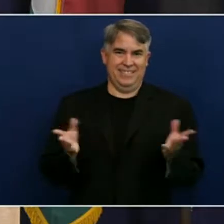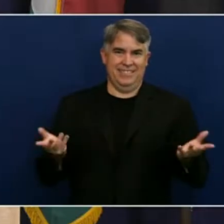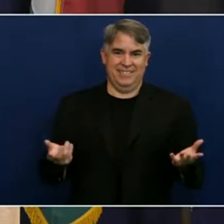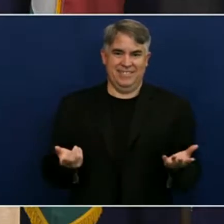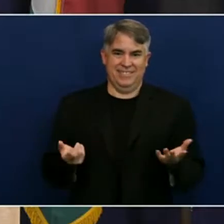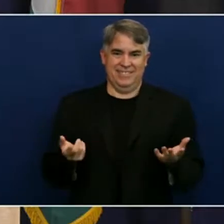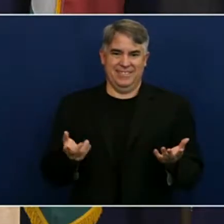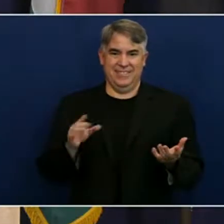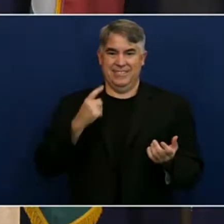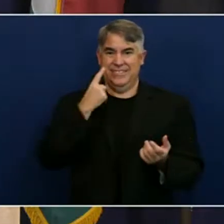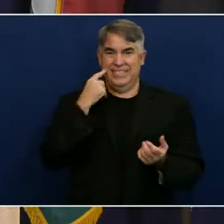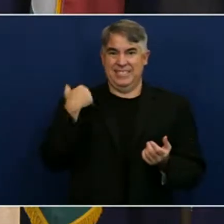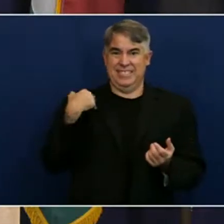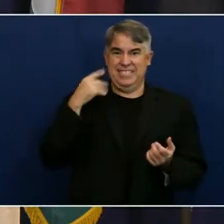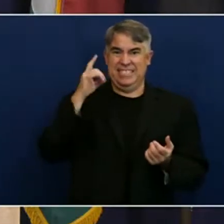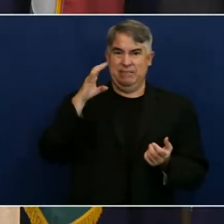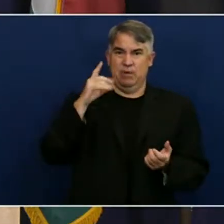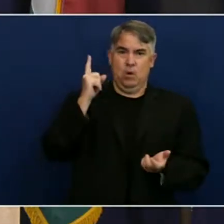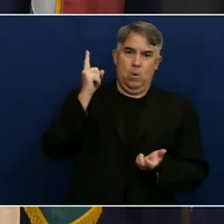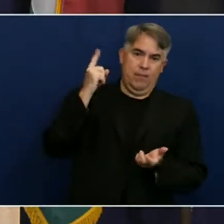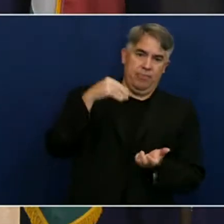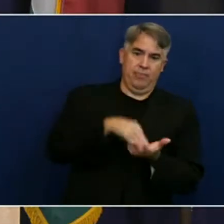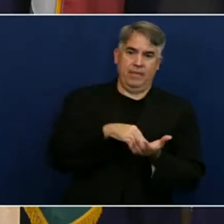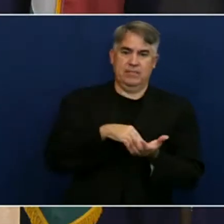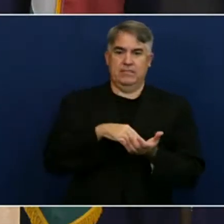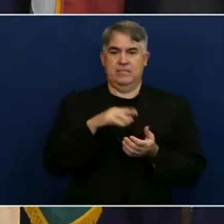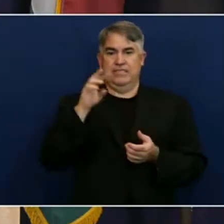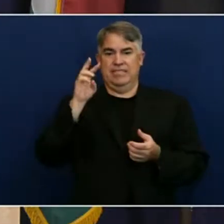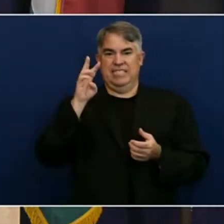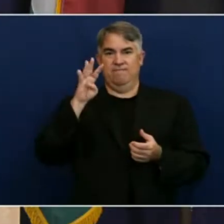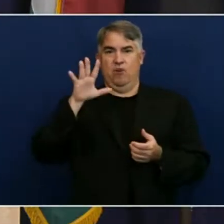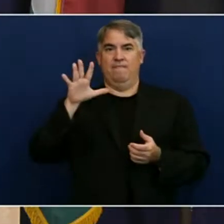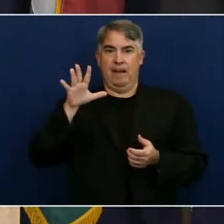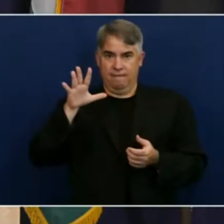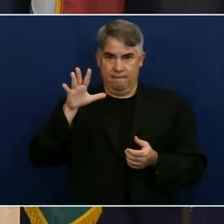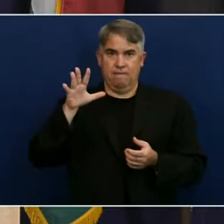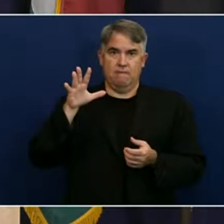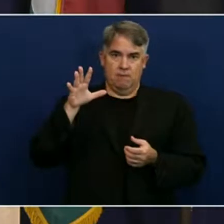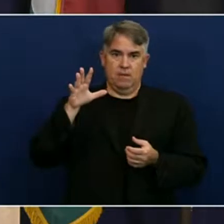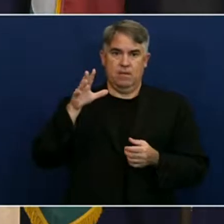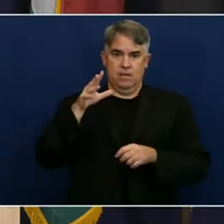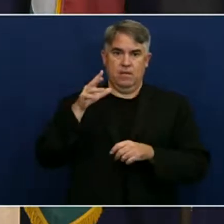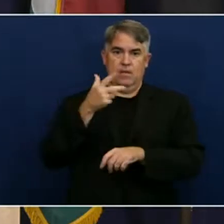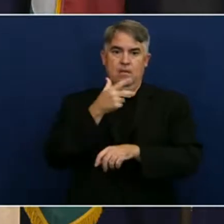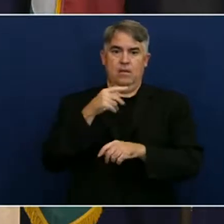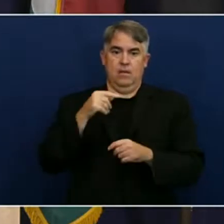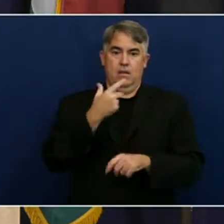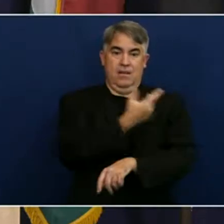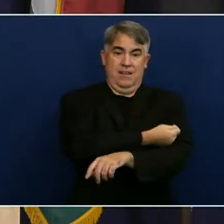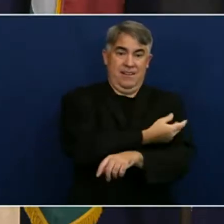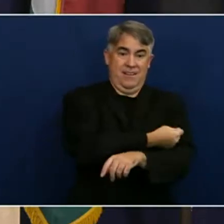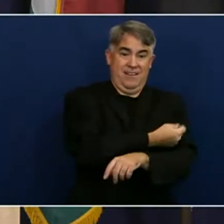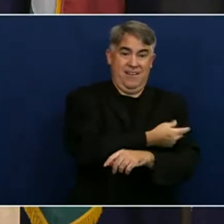December, 1,645. Push forward to March, we had